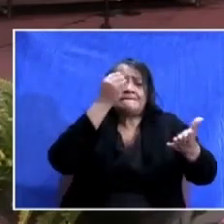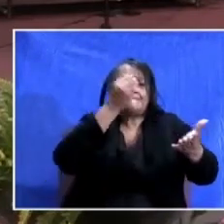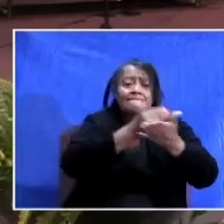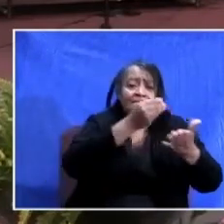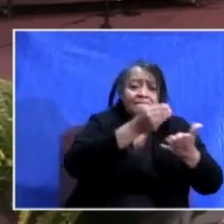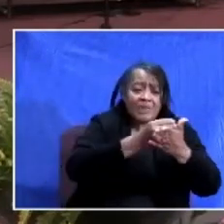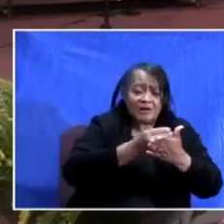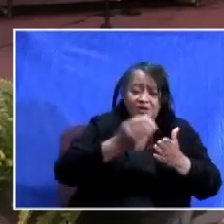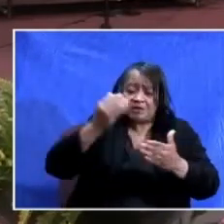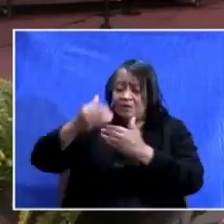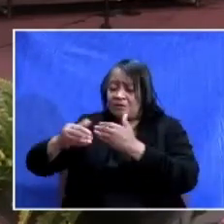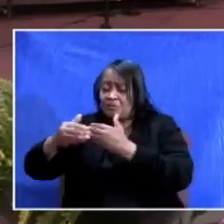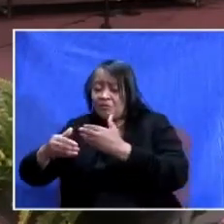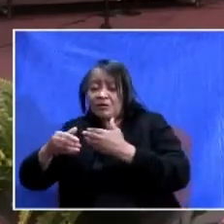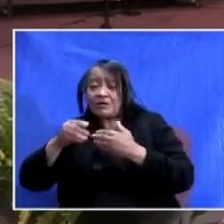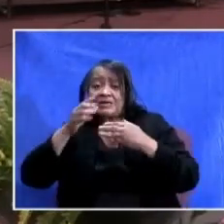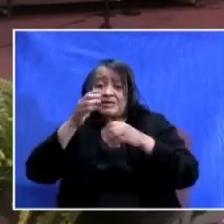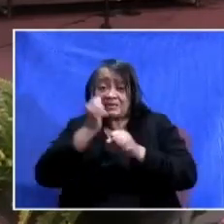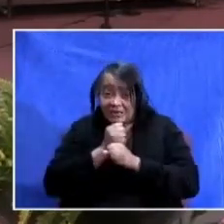bread. Holidays.